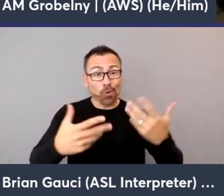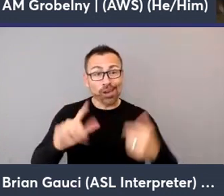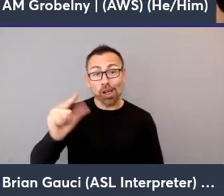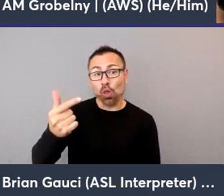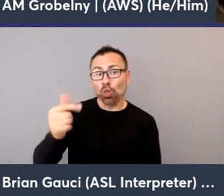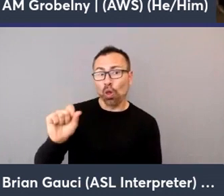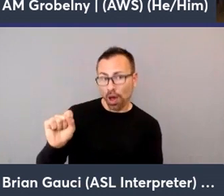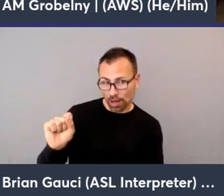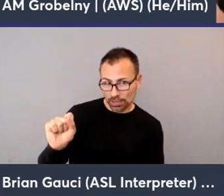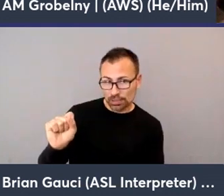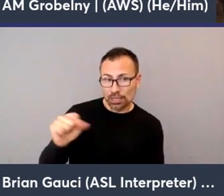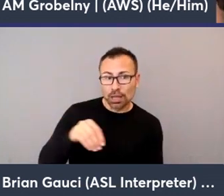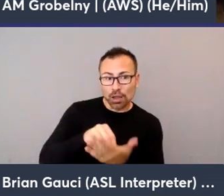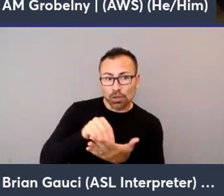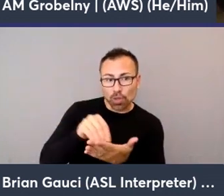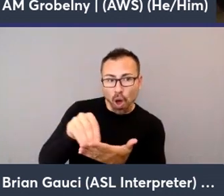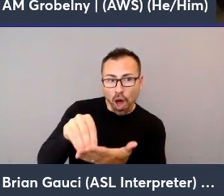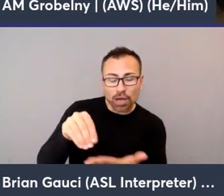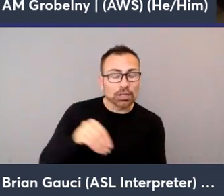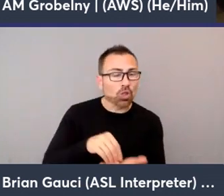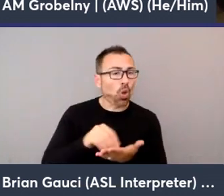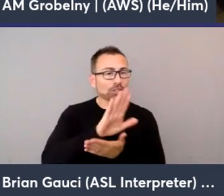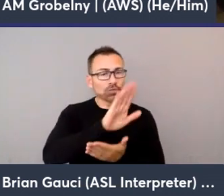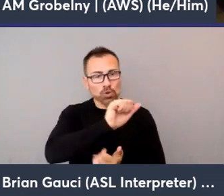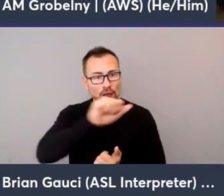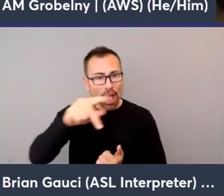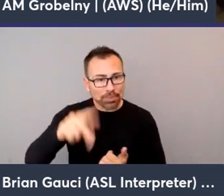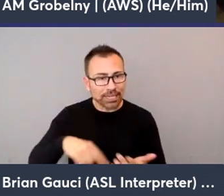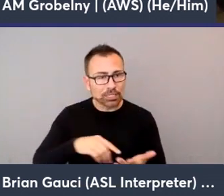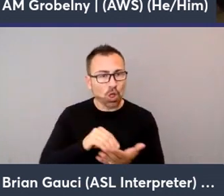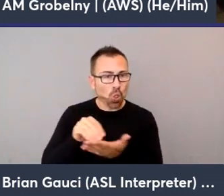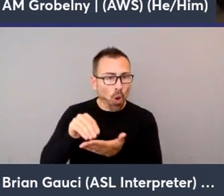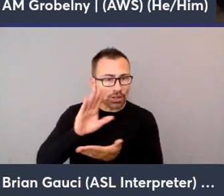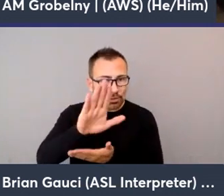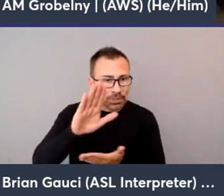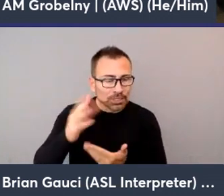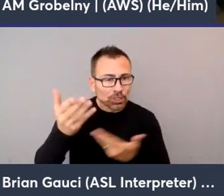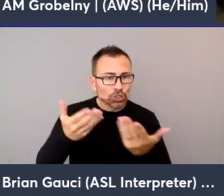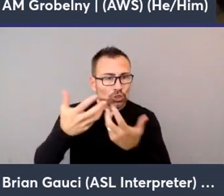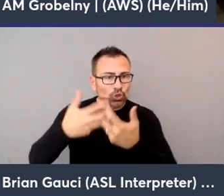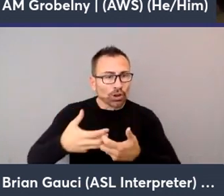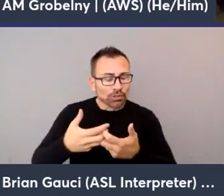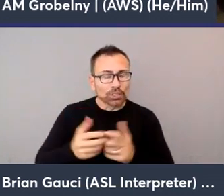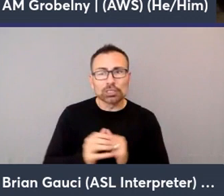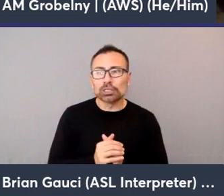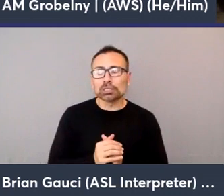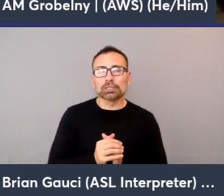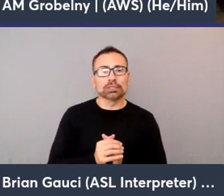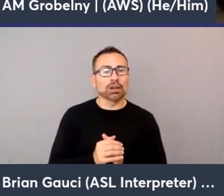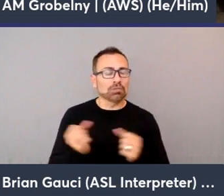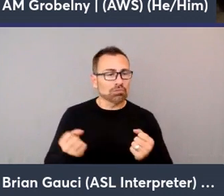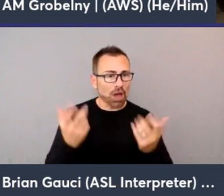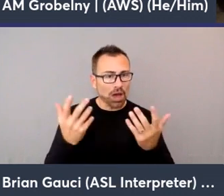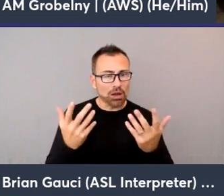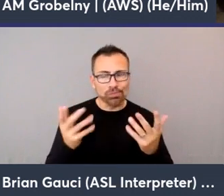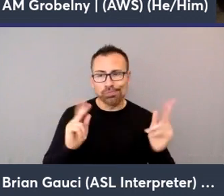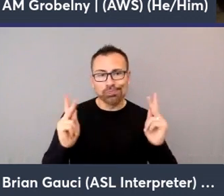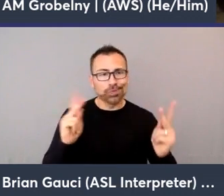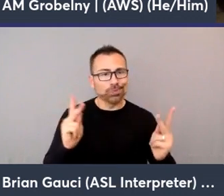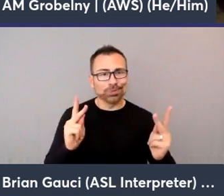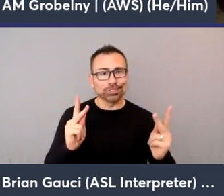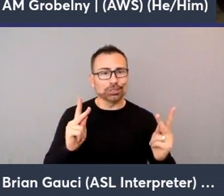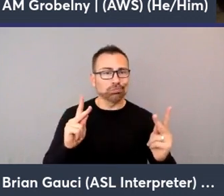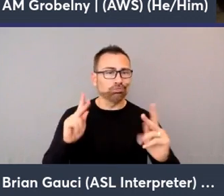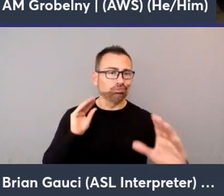So logs from your applications, logs from your servers, things like that. A lot of people just shove them into